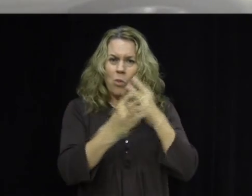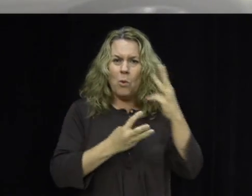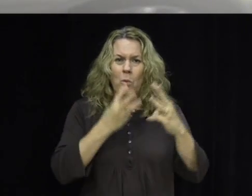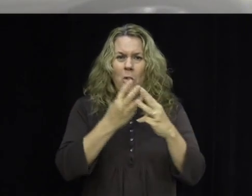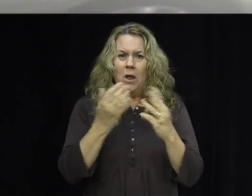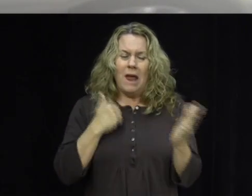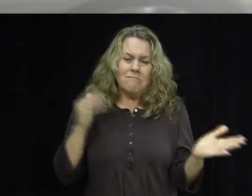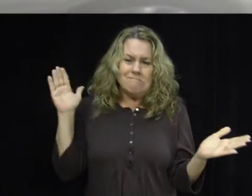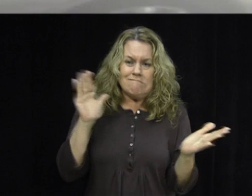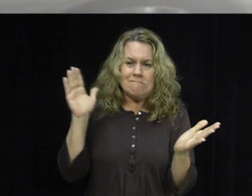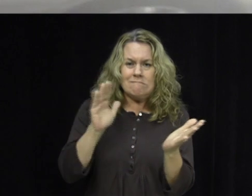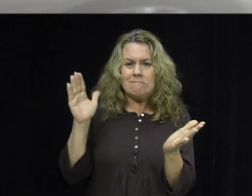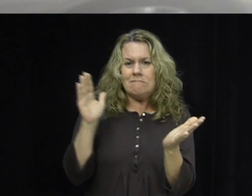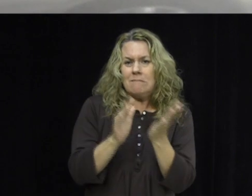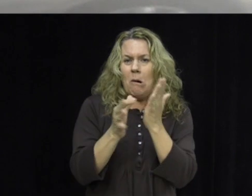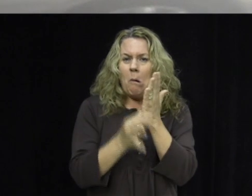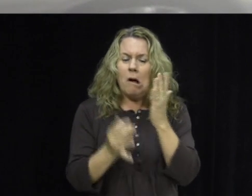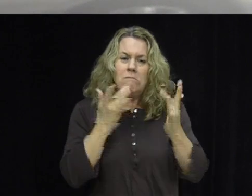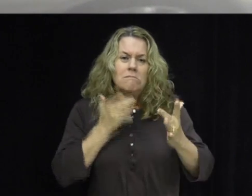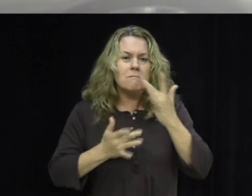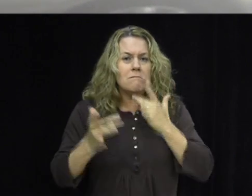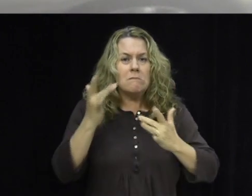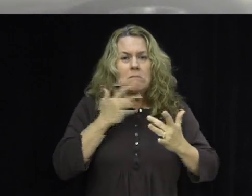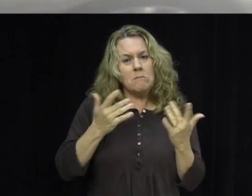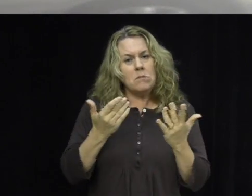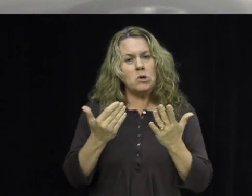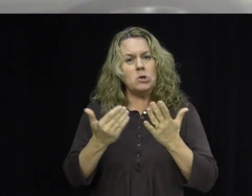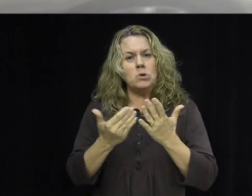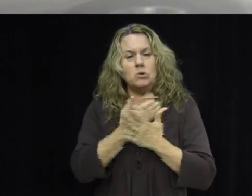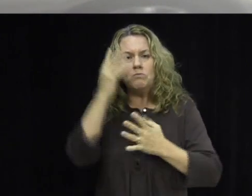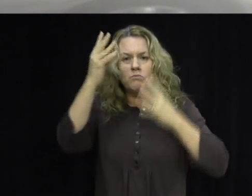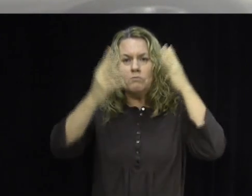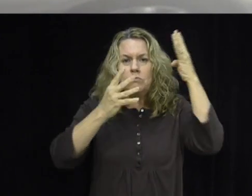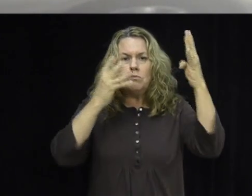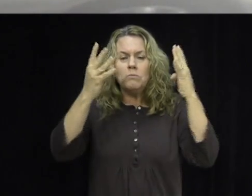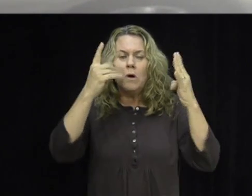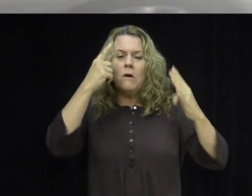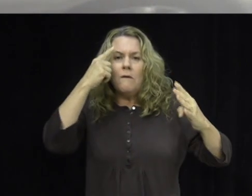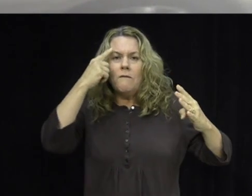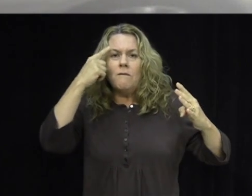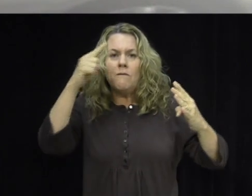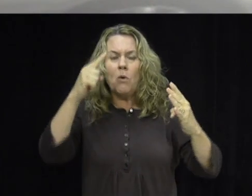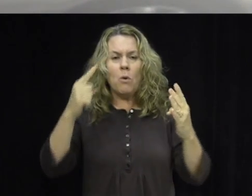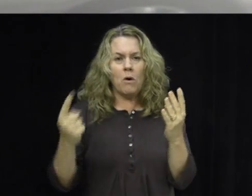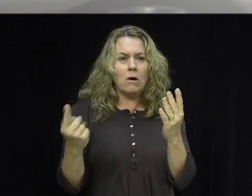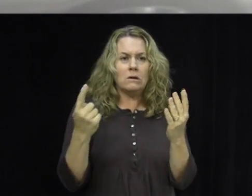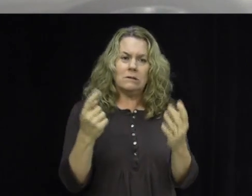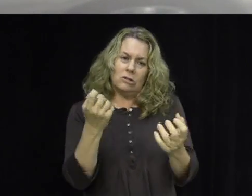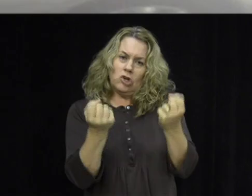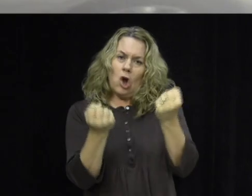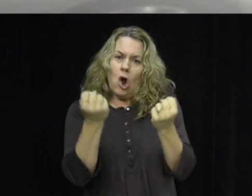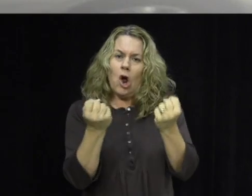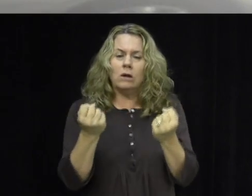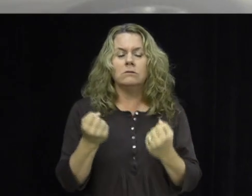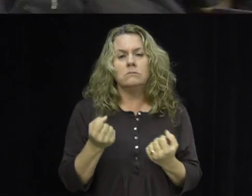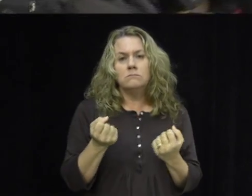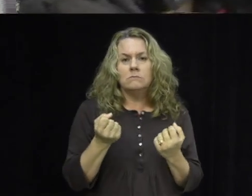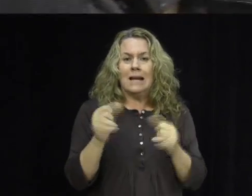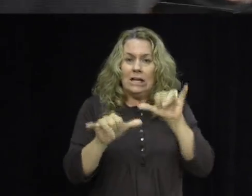supply, scientists are looking into new ways to power our cars. Our Principles of Engineering class looked into some of these